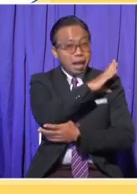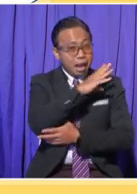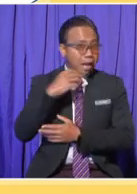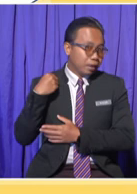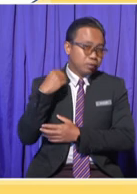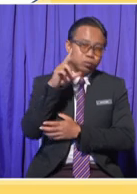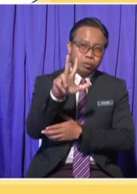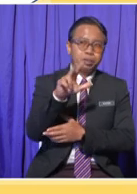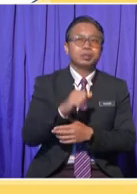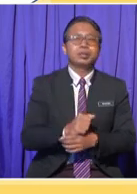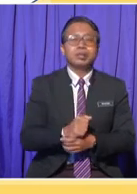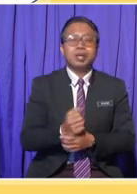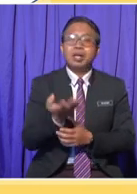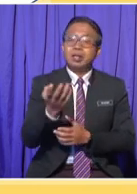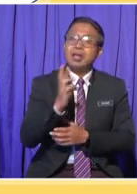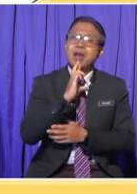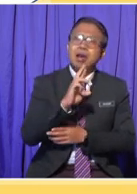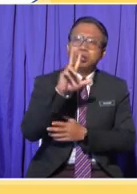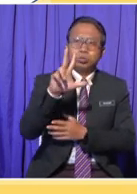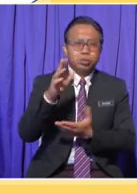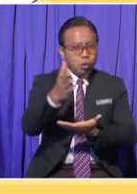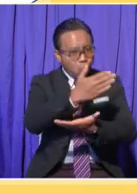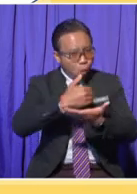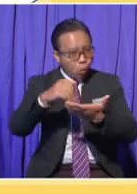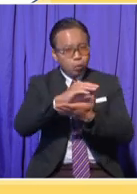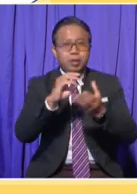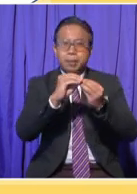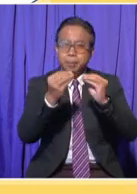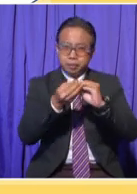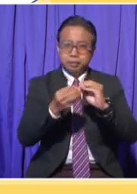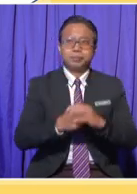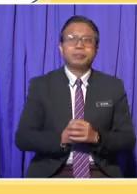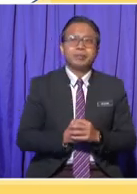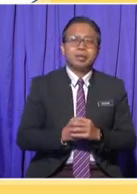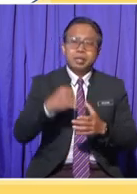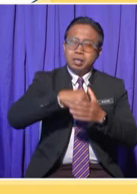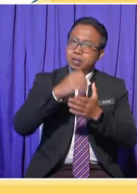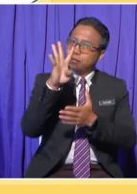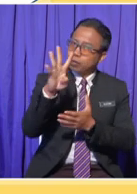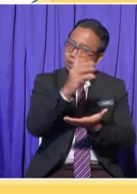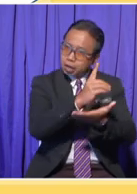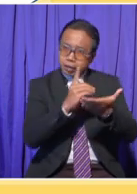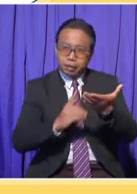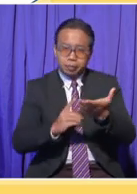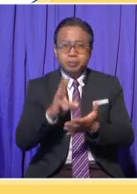1, 2, and 3. There are 3 whole numbers. In the fourth diagram,